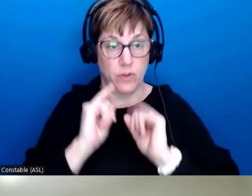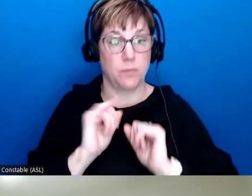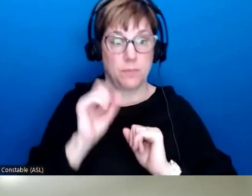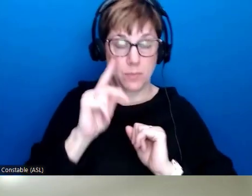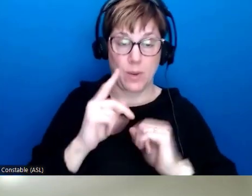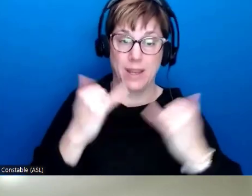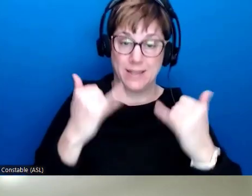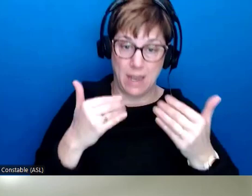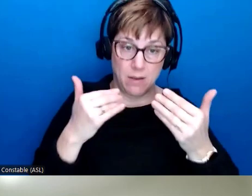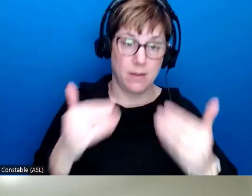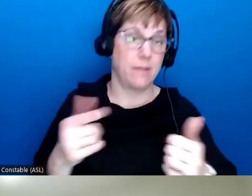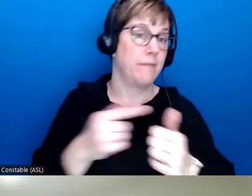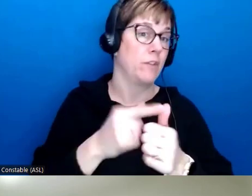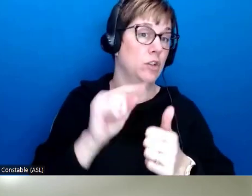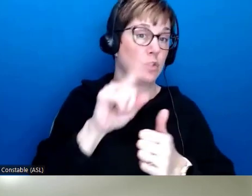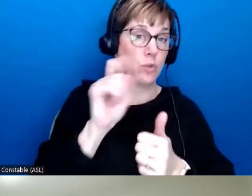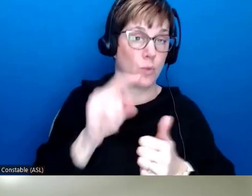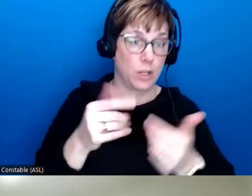and roll out the first question.